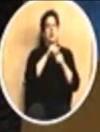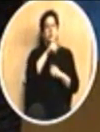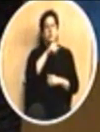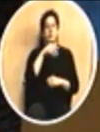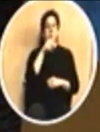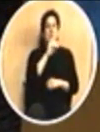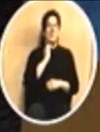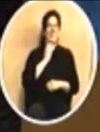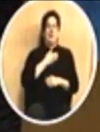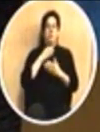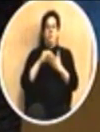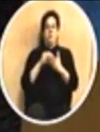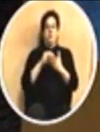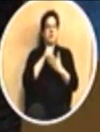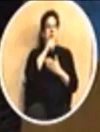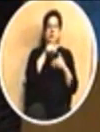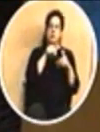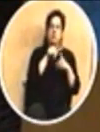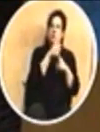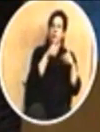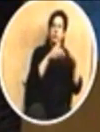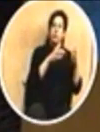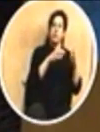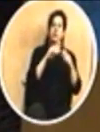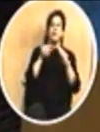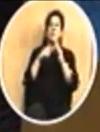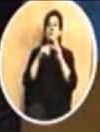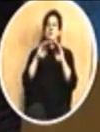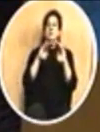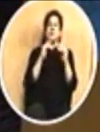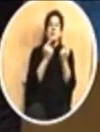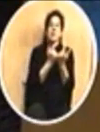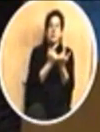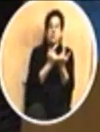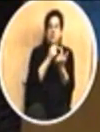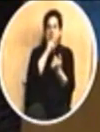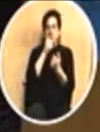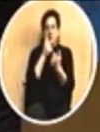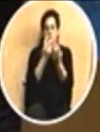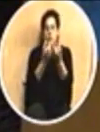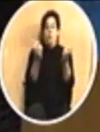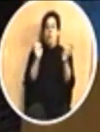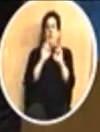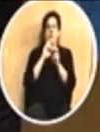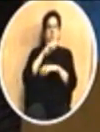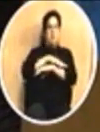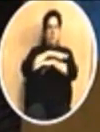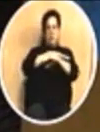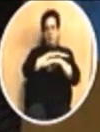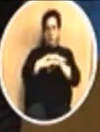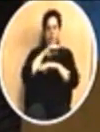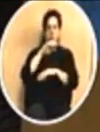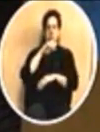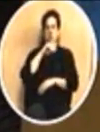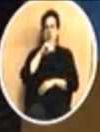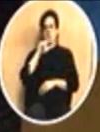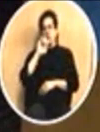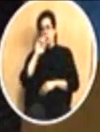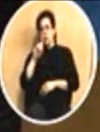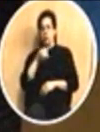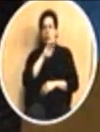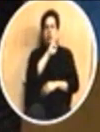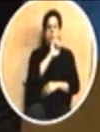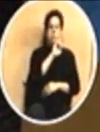our money, not the other way around. This is a council. It is not a round table where lords and barons tell